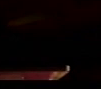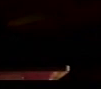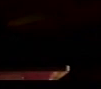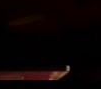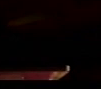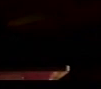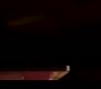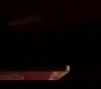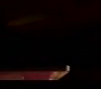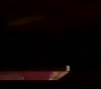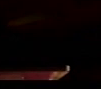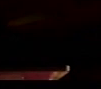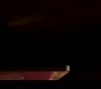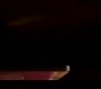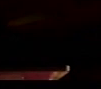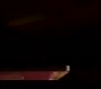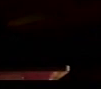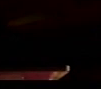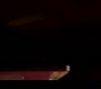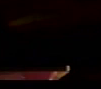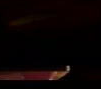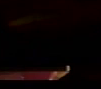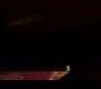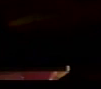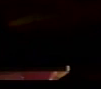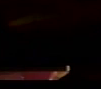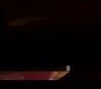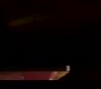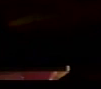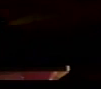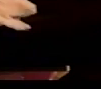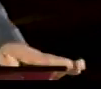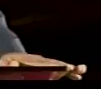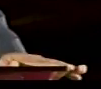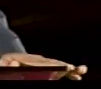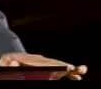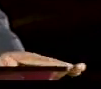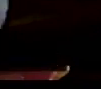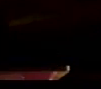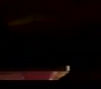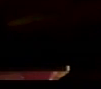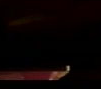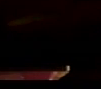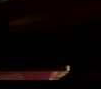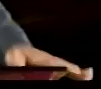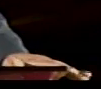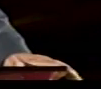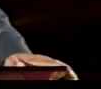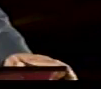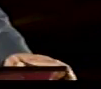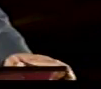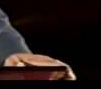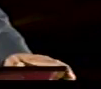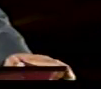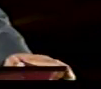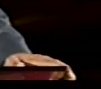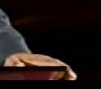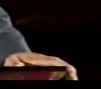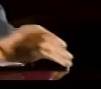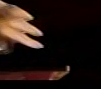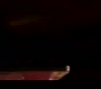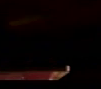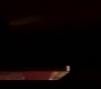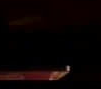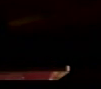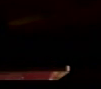so, that was so, it's instructive. For God so loved the world, he gave, he sowed, if you like.